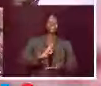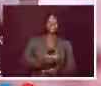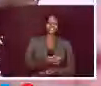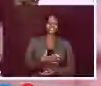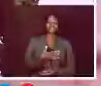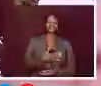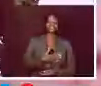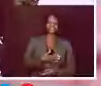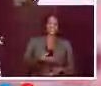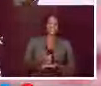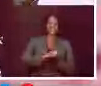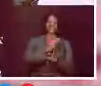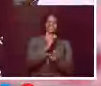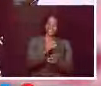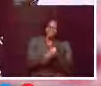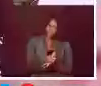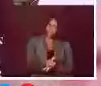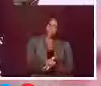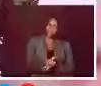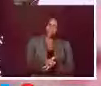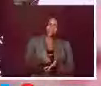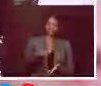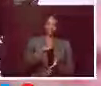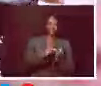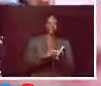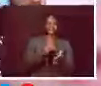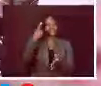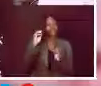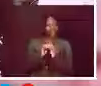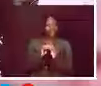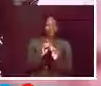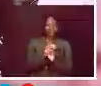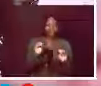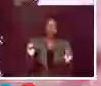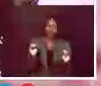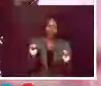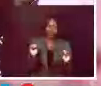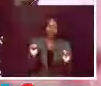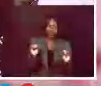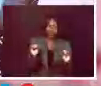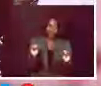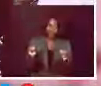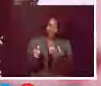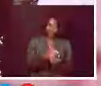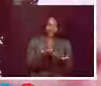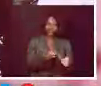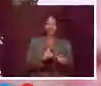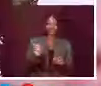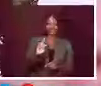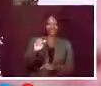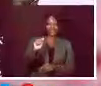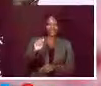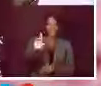us to maintain our 32%. We are not asking for more, irrespective of what you want to do at the Ablekumanov.